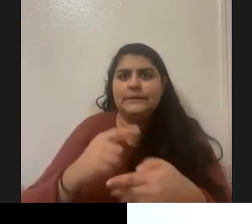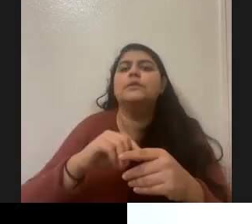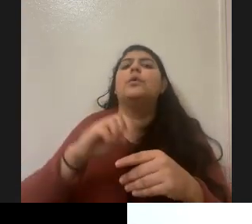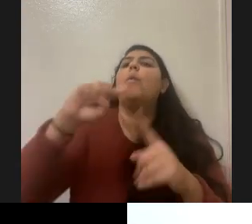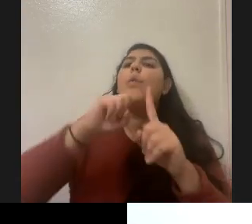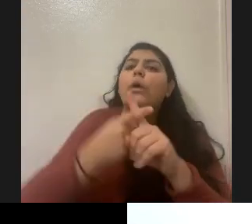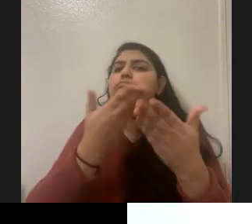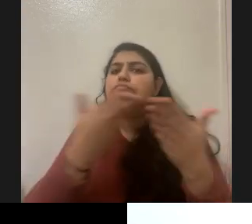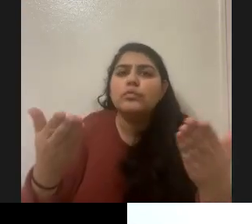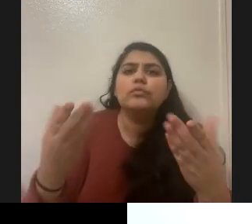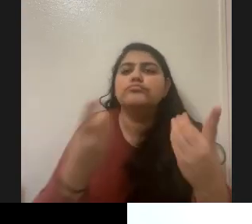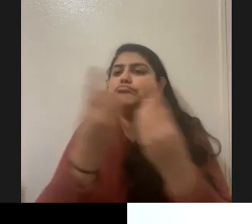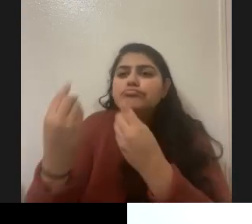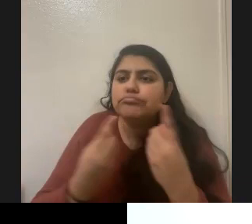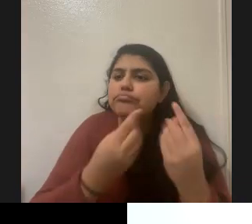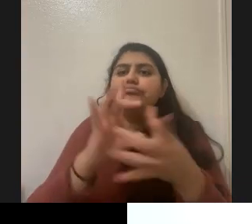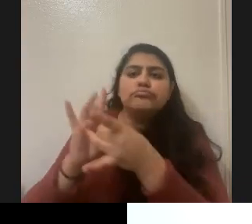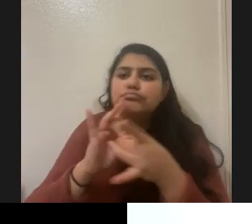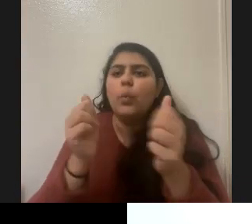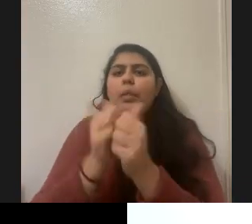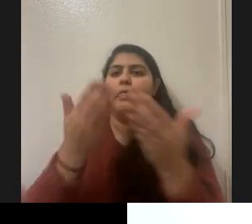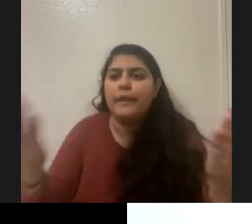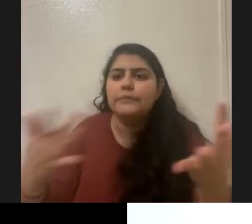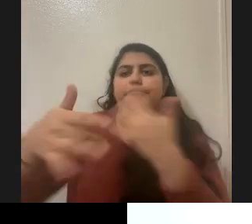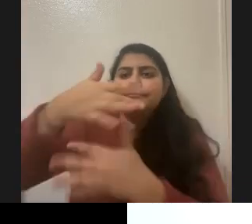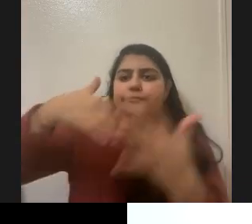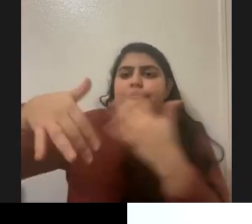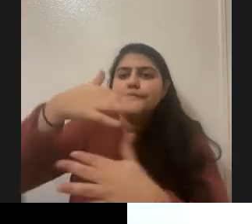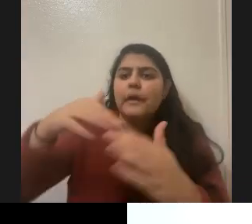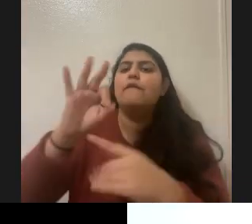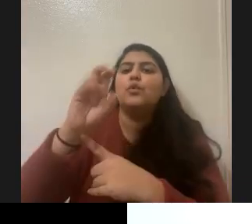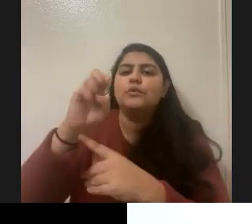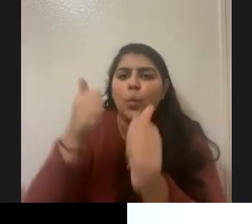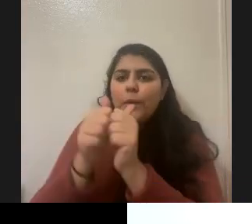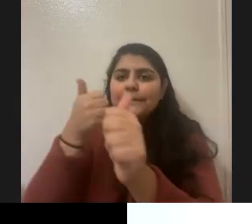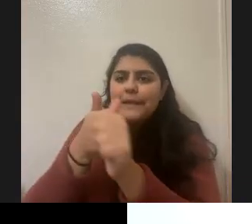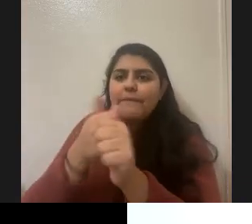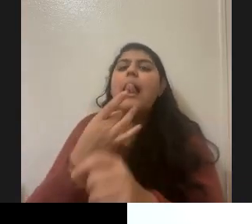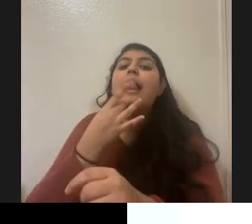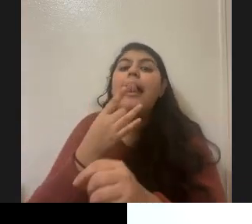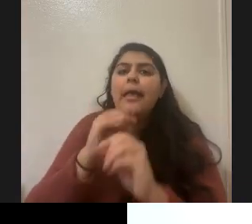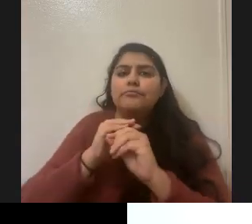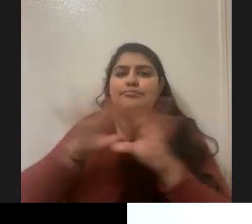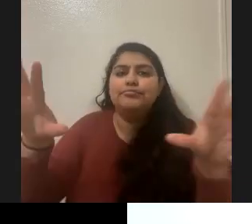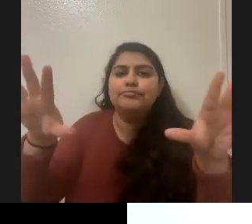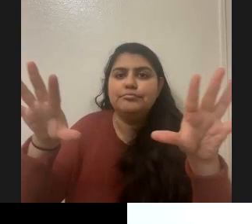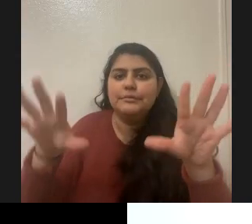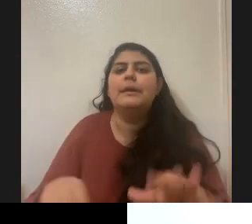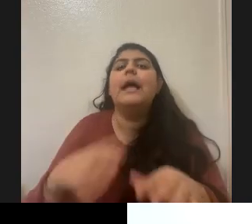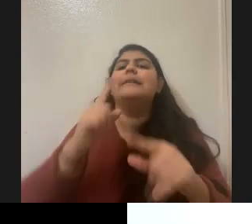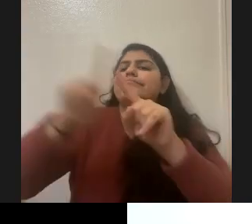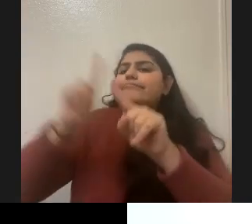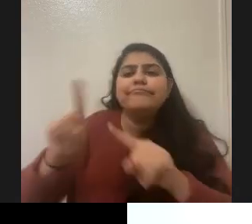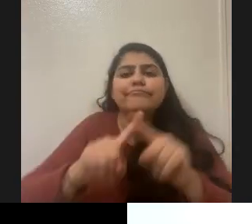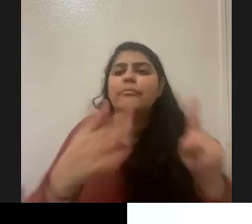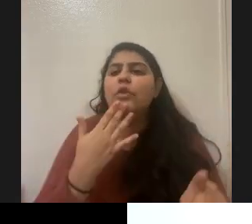things, interacting with things, fusing with itself, it's going to release a lot of light. And it can release a lot of different colors of light too.